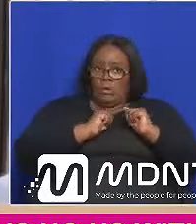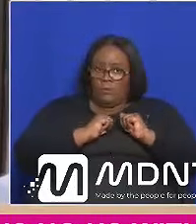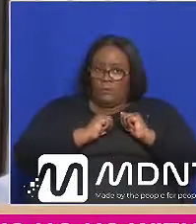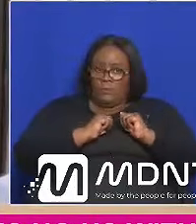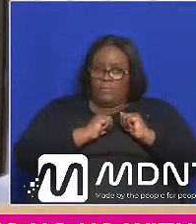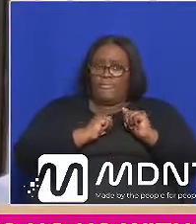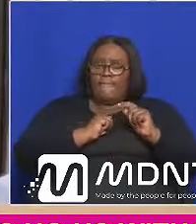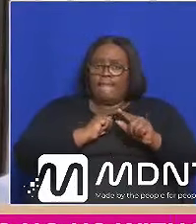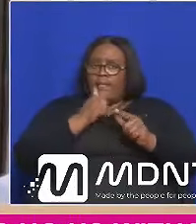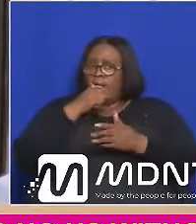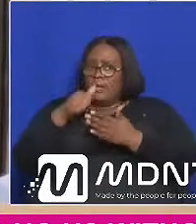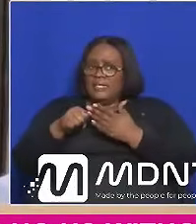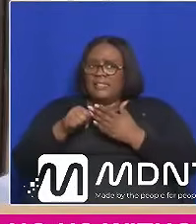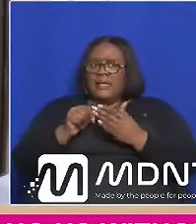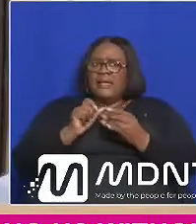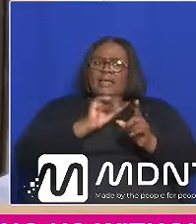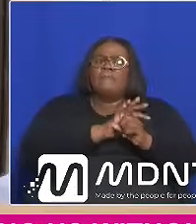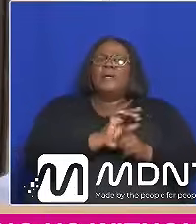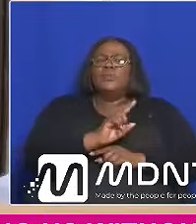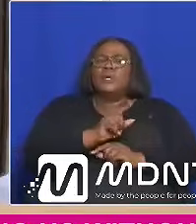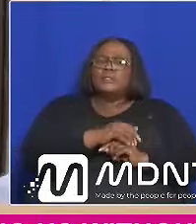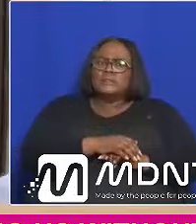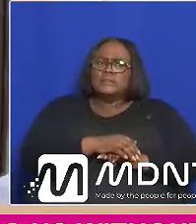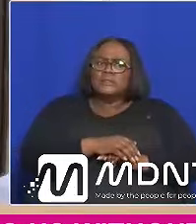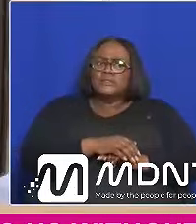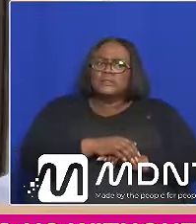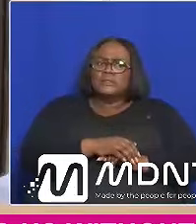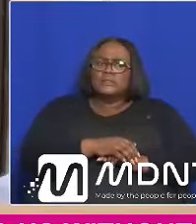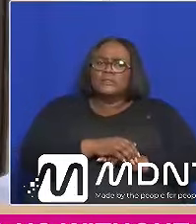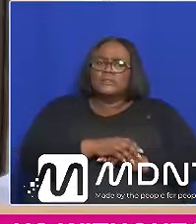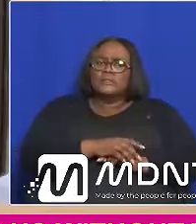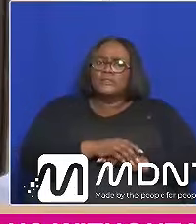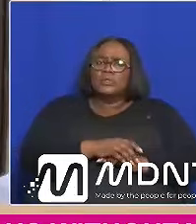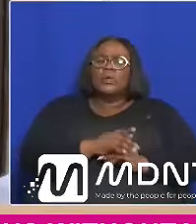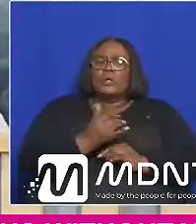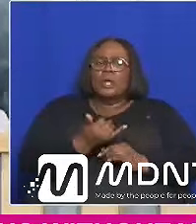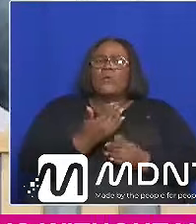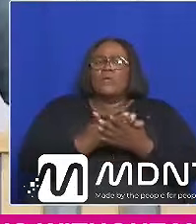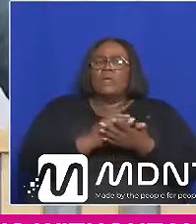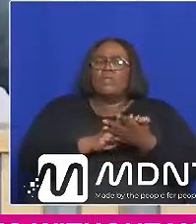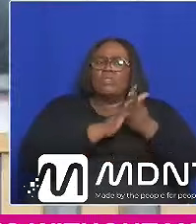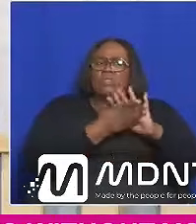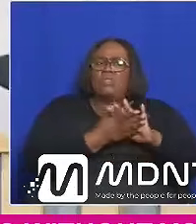therefore runs the risk of prejudicing you?